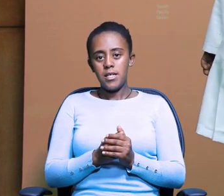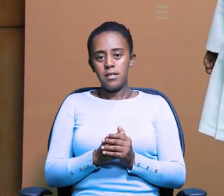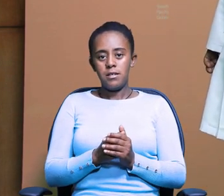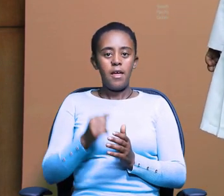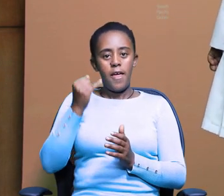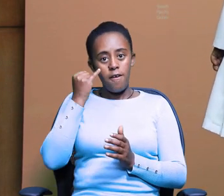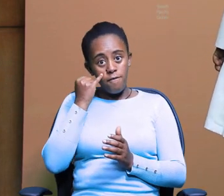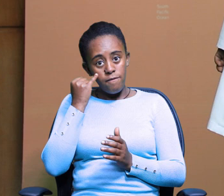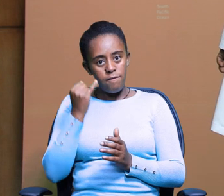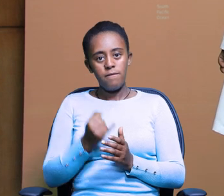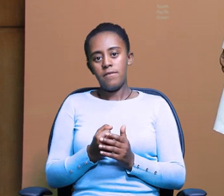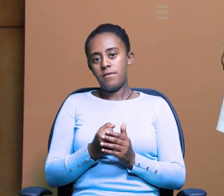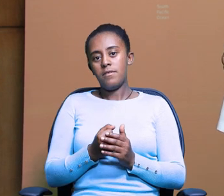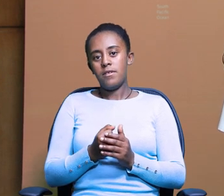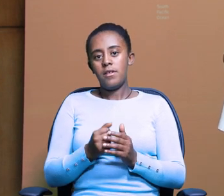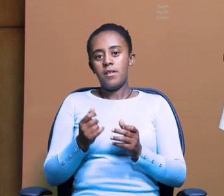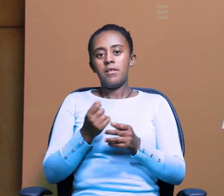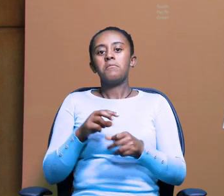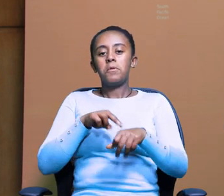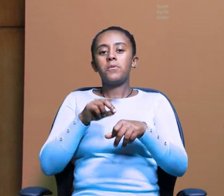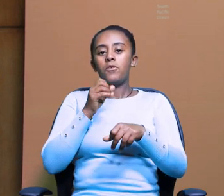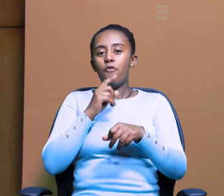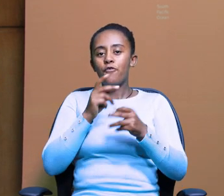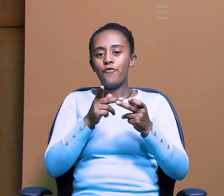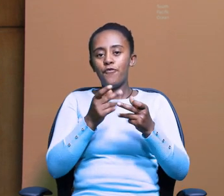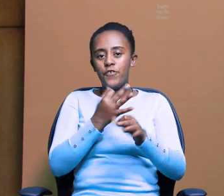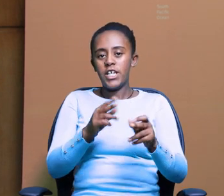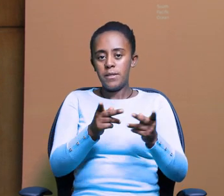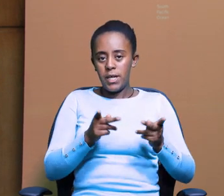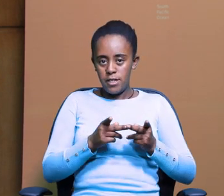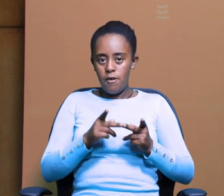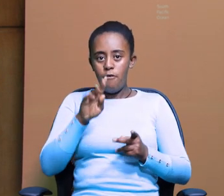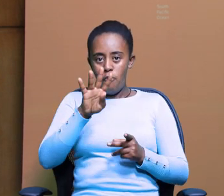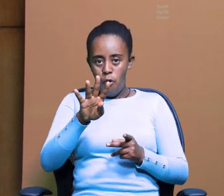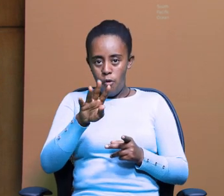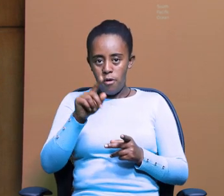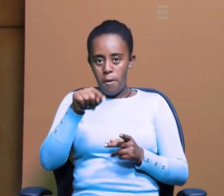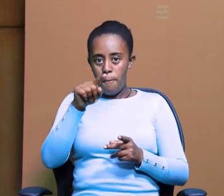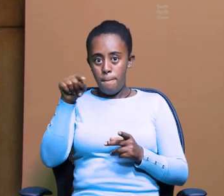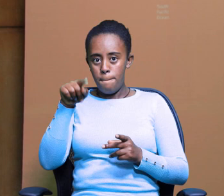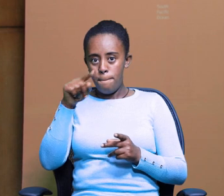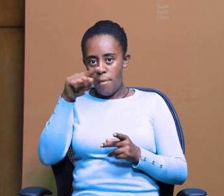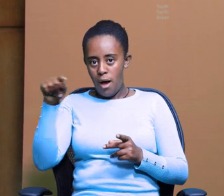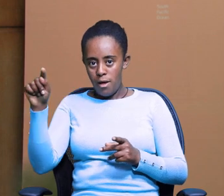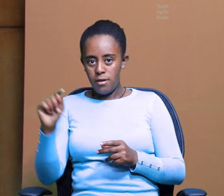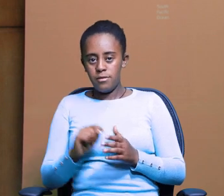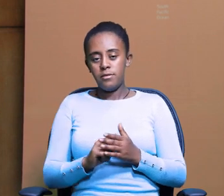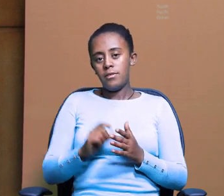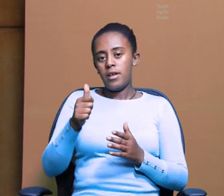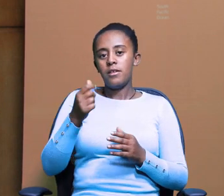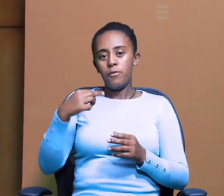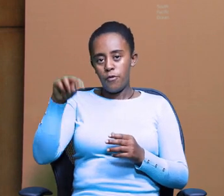if permittivity of free space equals to 4 pi times 10 to the power of minus